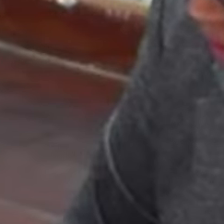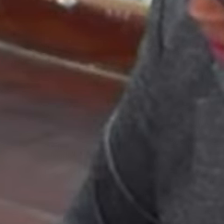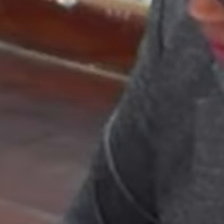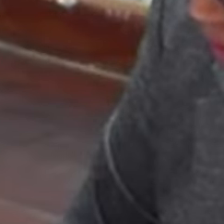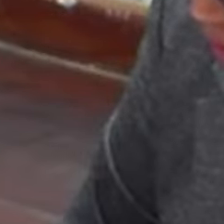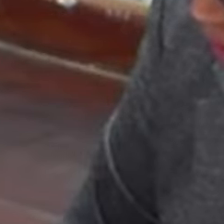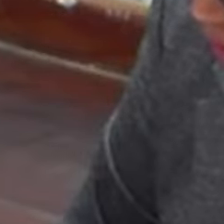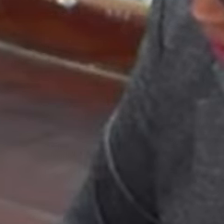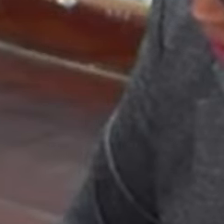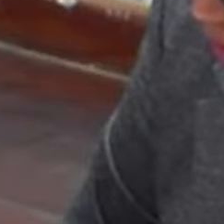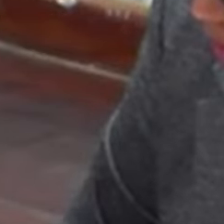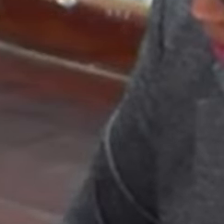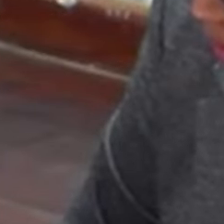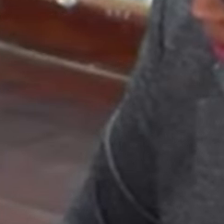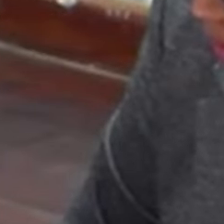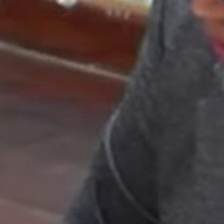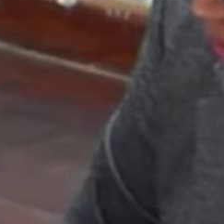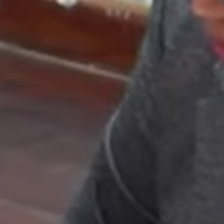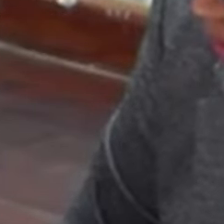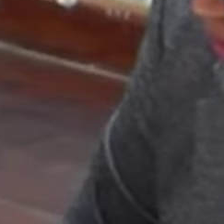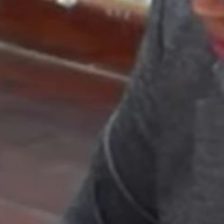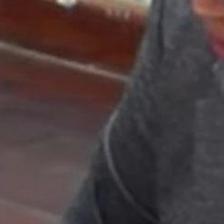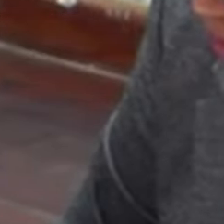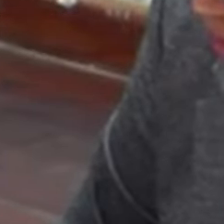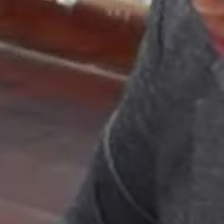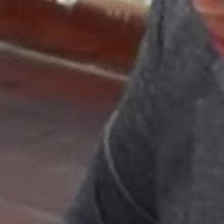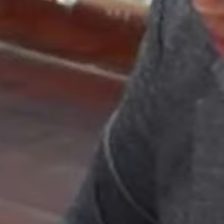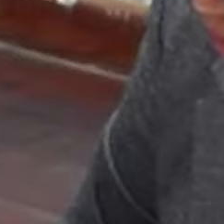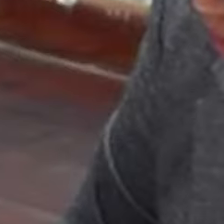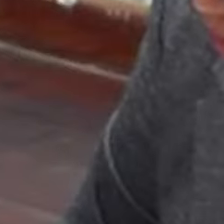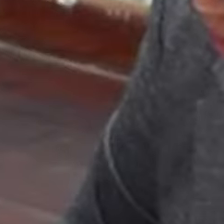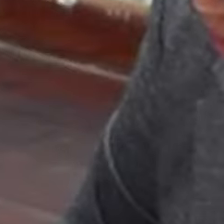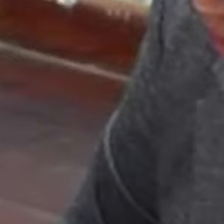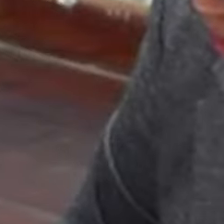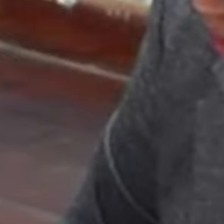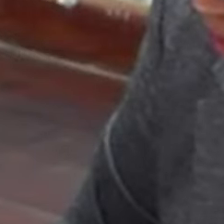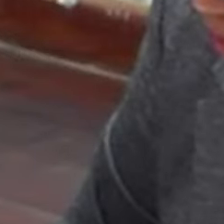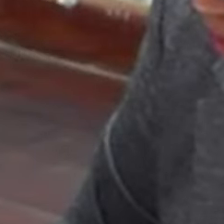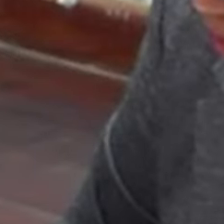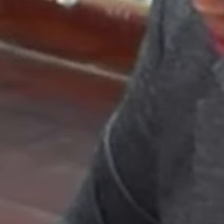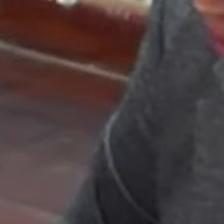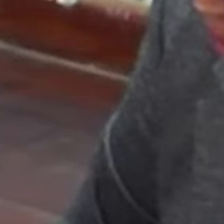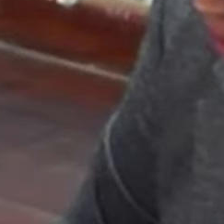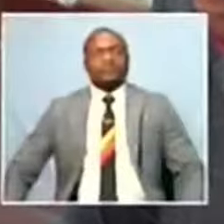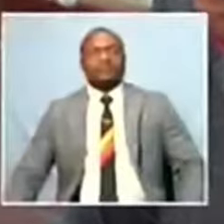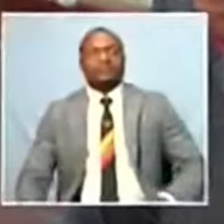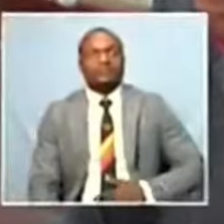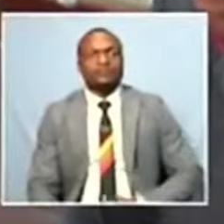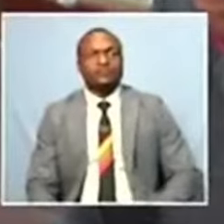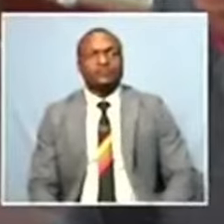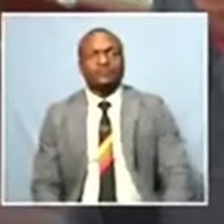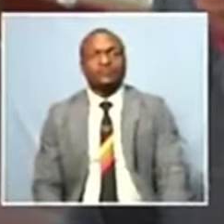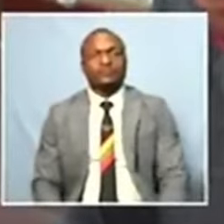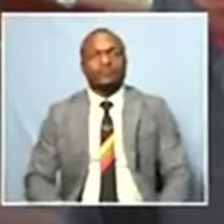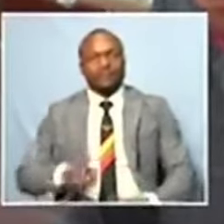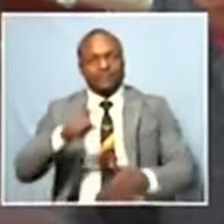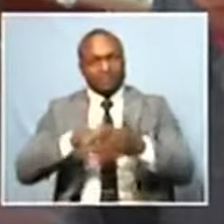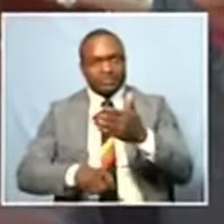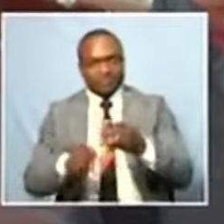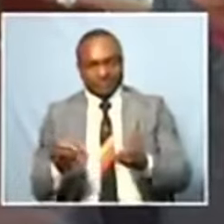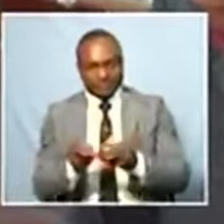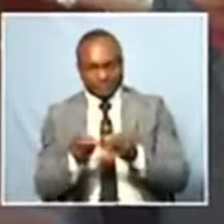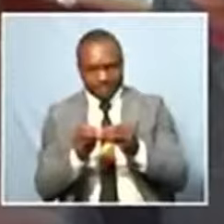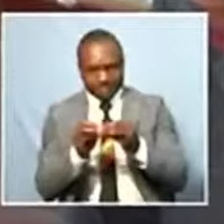as well as 5.1. 5.1 we have the levy, then 5.2 is speaking to the base. The levy shall be calculated on the